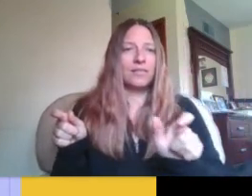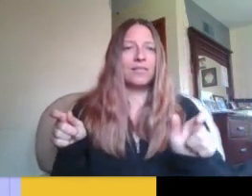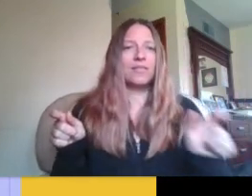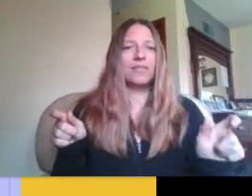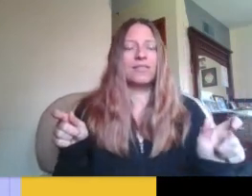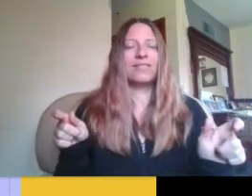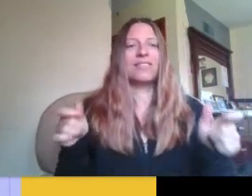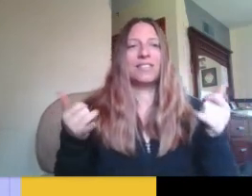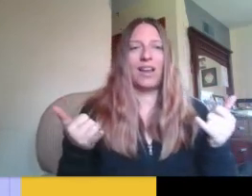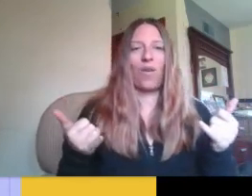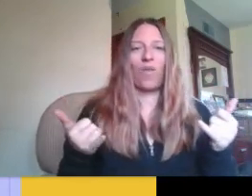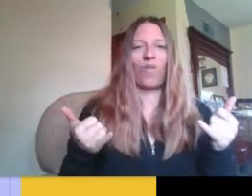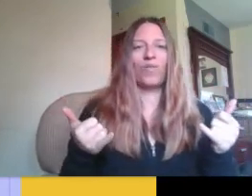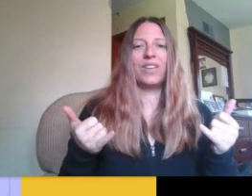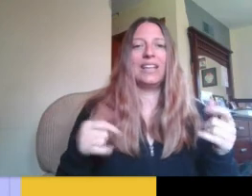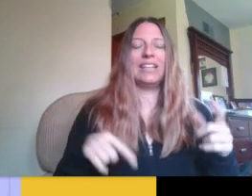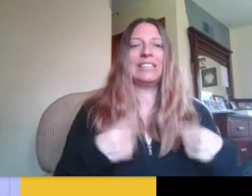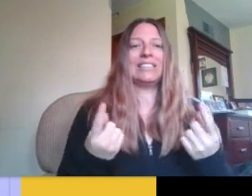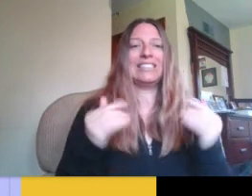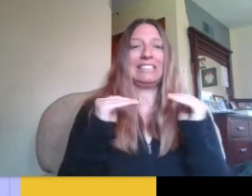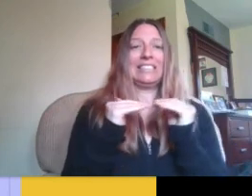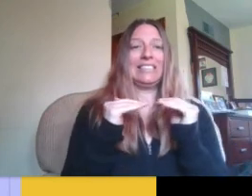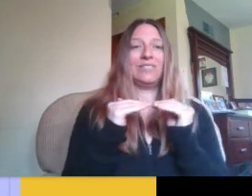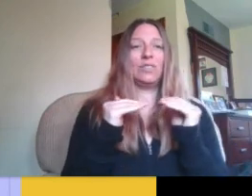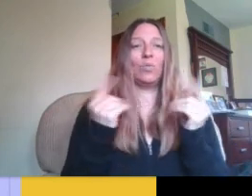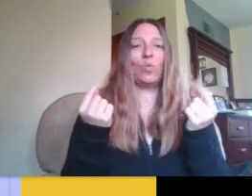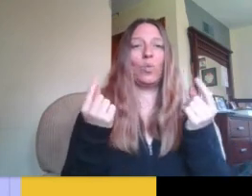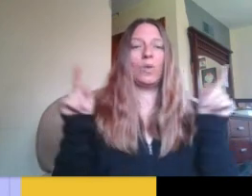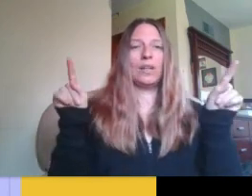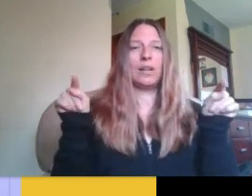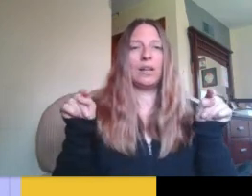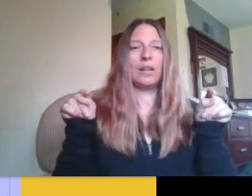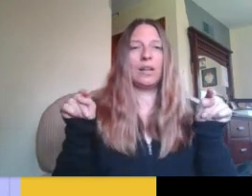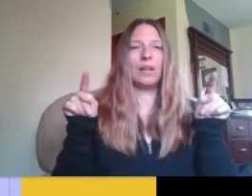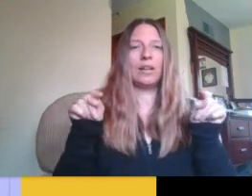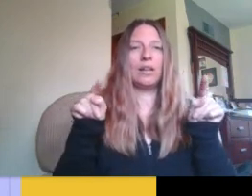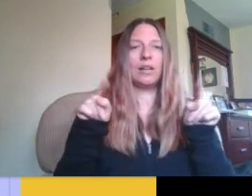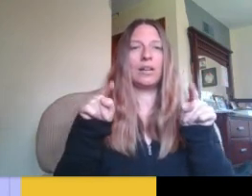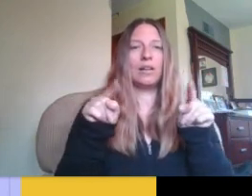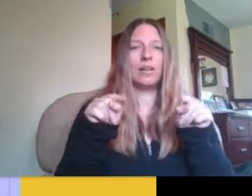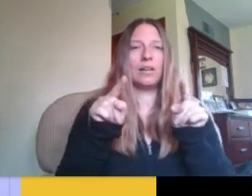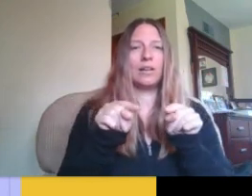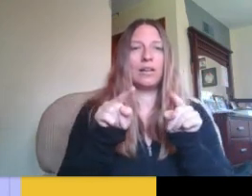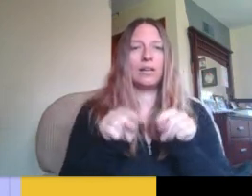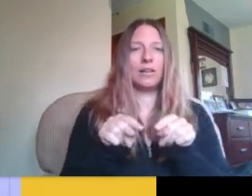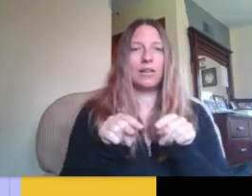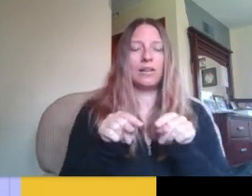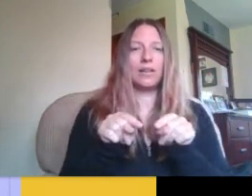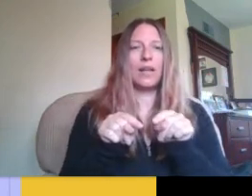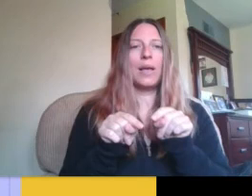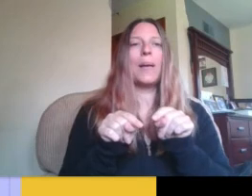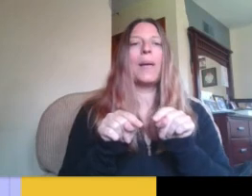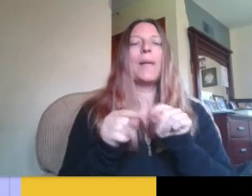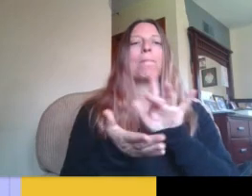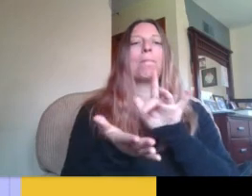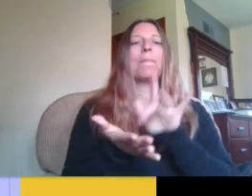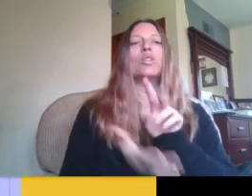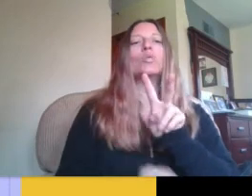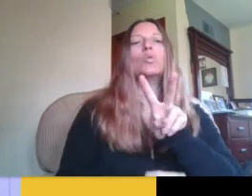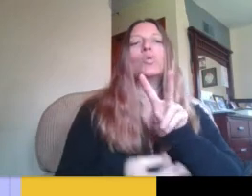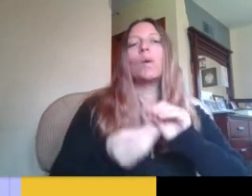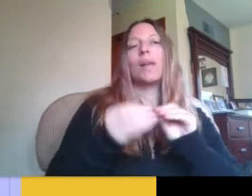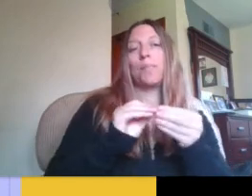that's better. Since there's an even number of members in this set, we can't just choose the middle number. So we're going to have to pick the middle 2 numbers and then